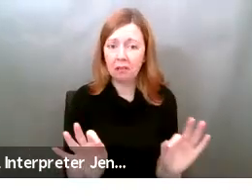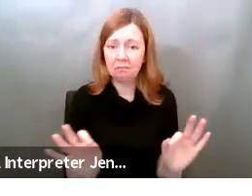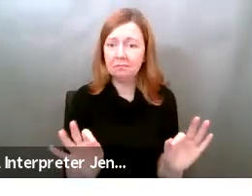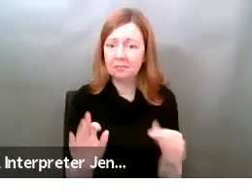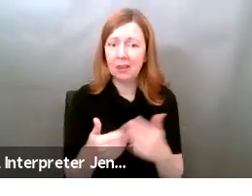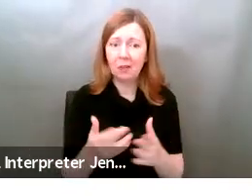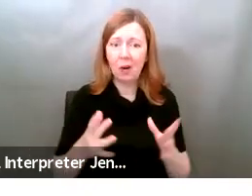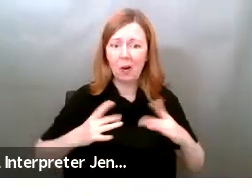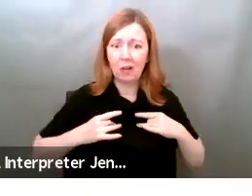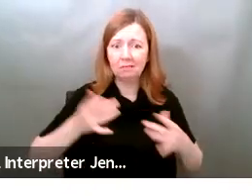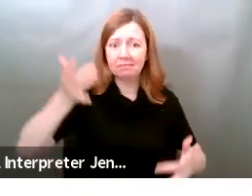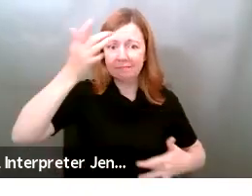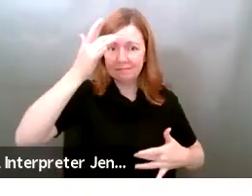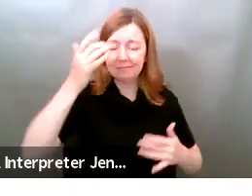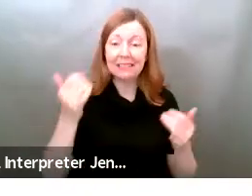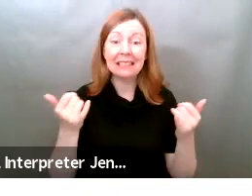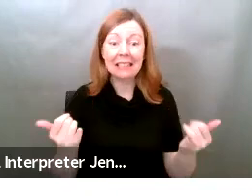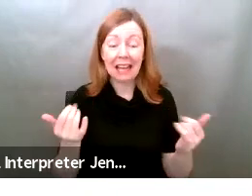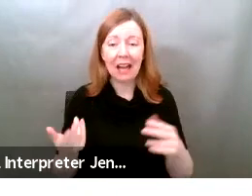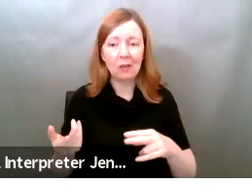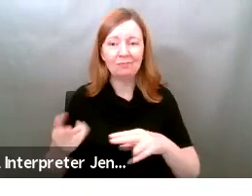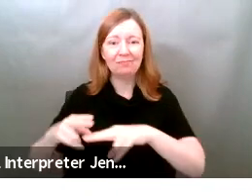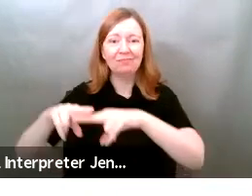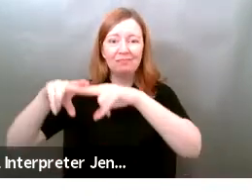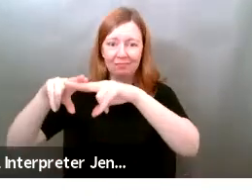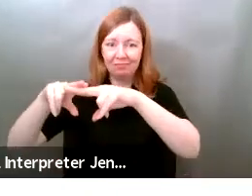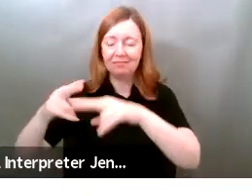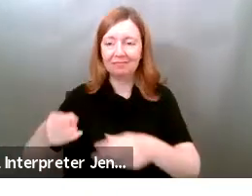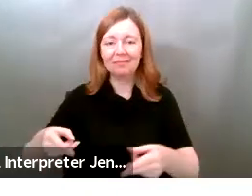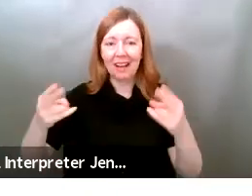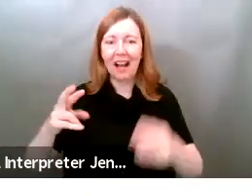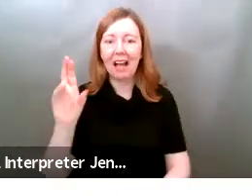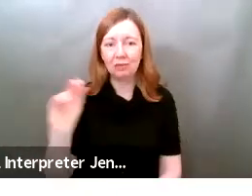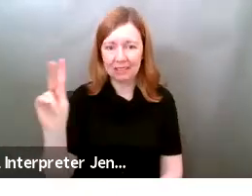all the cases. Now they are at really quite high risk.